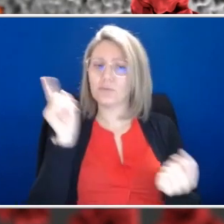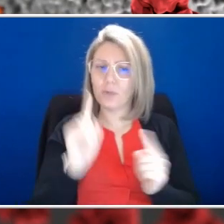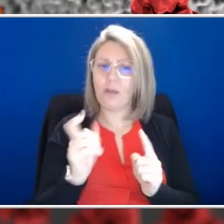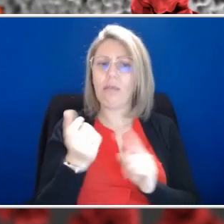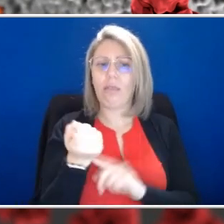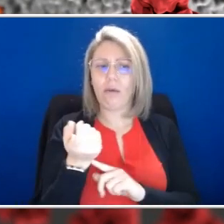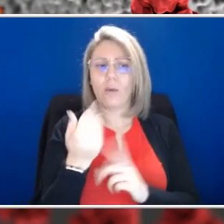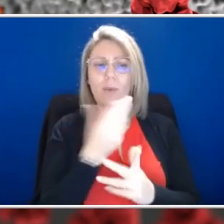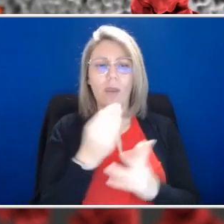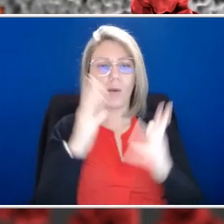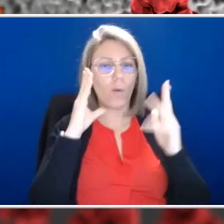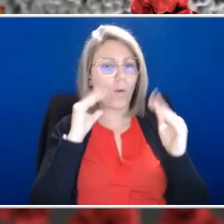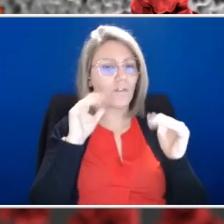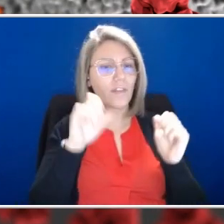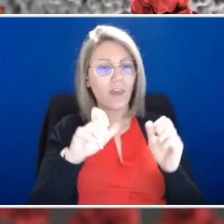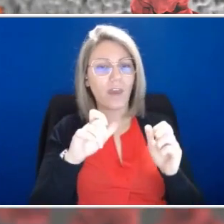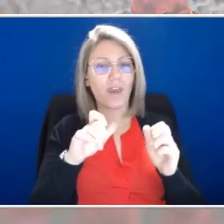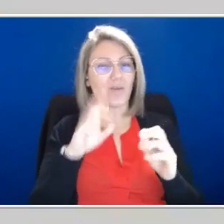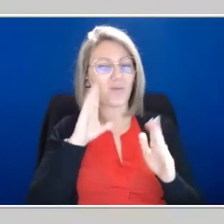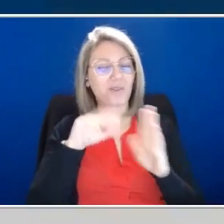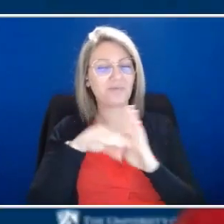that trend can continue.